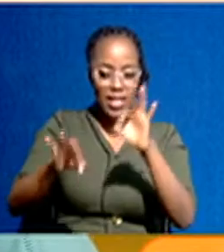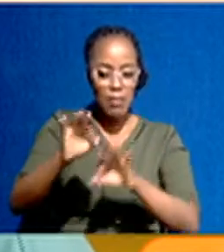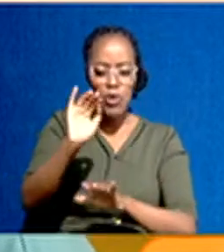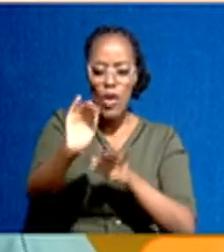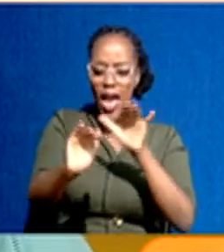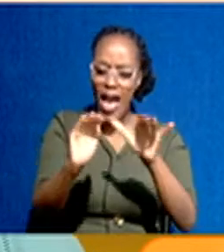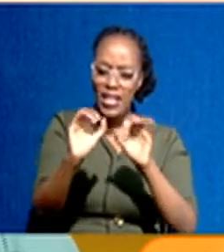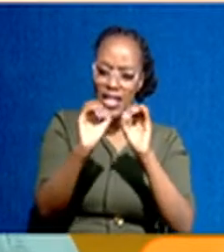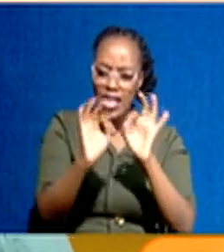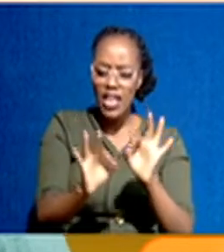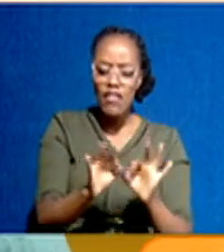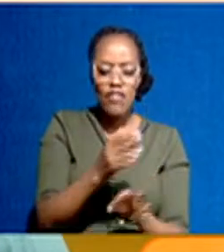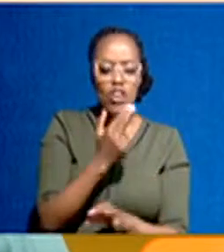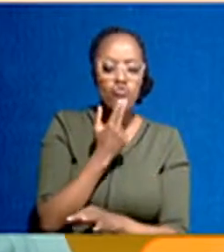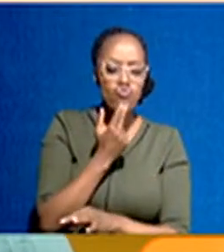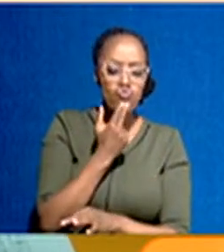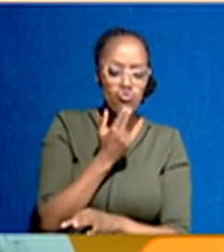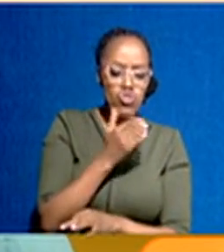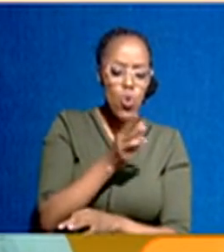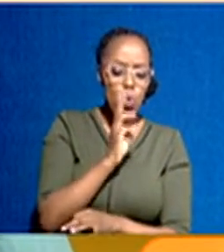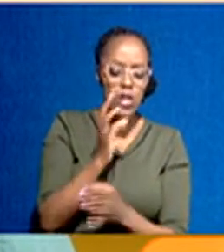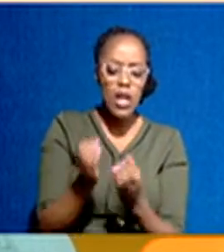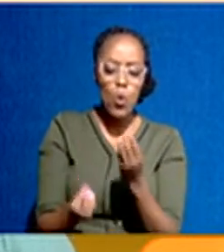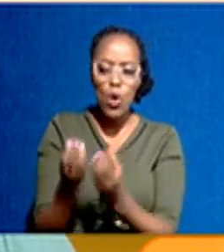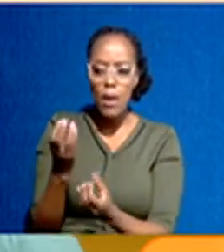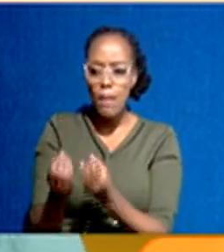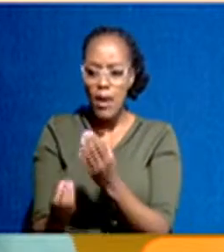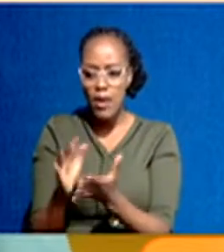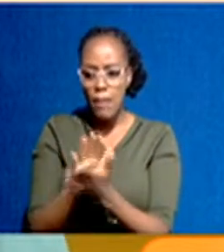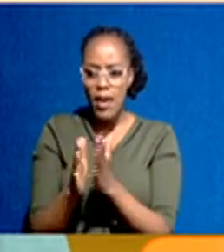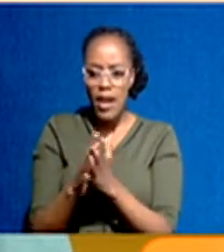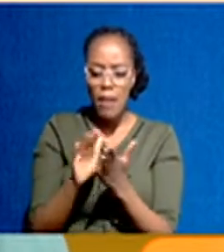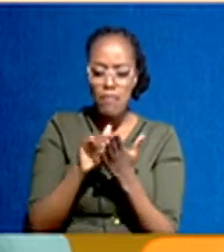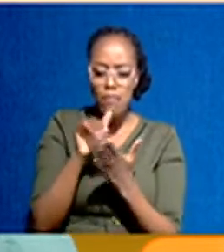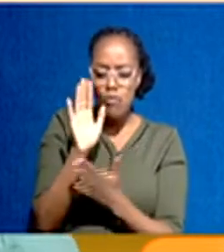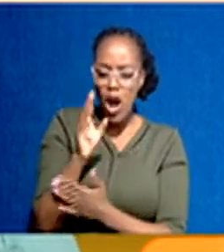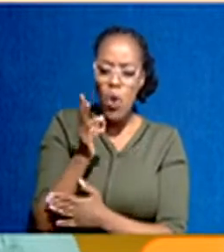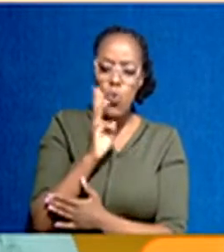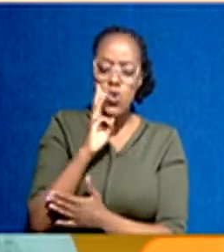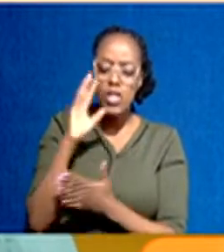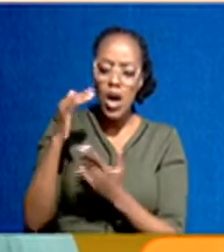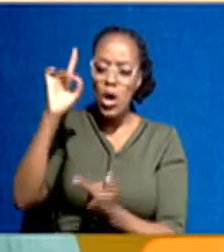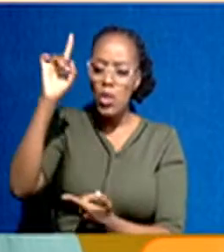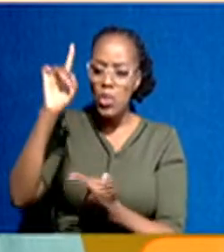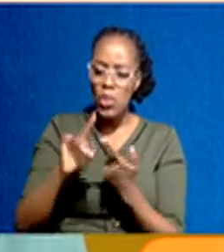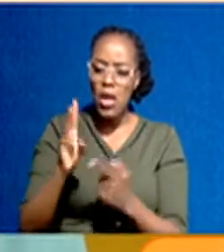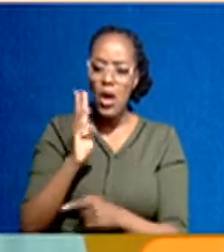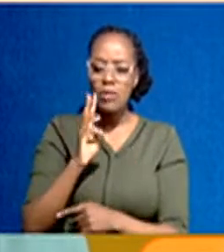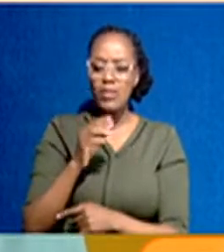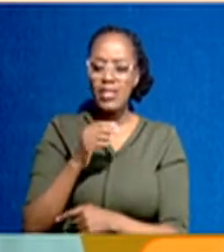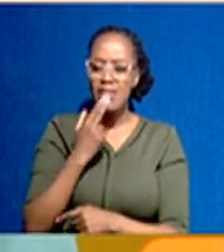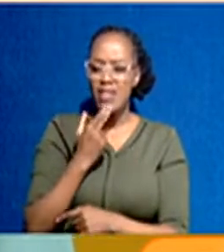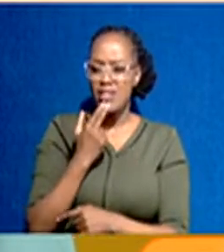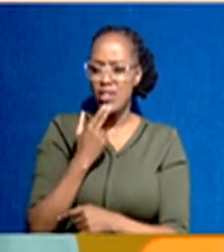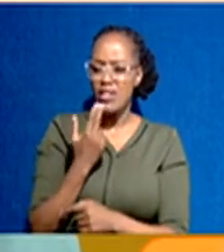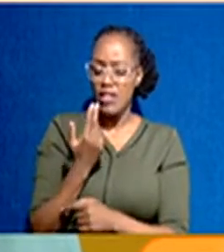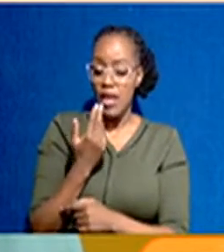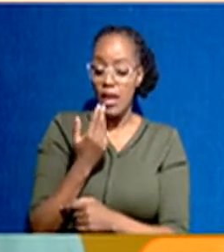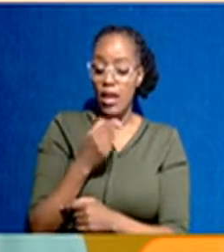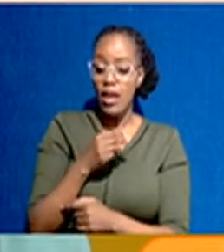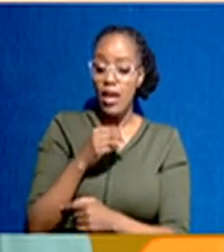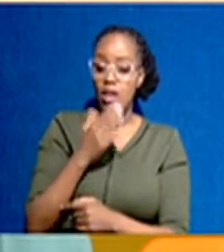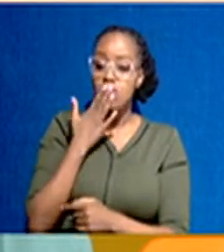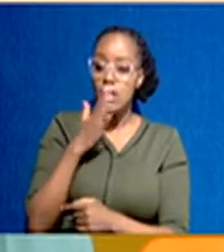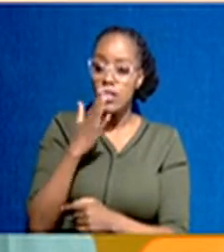asked, if you take salty water and you boil it, does it become more concentrated or less concentrated? Definitely becomes more